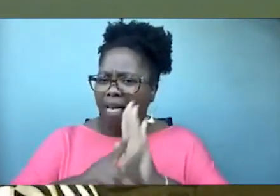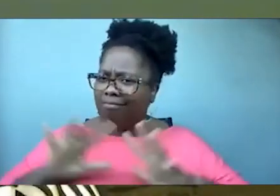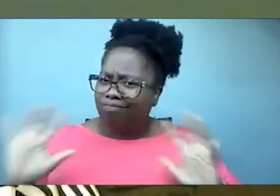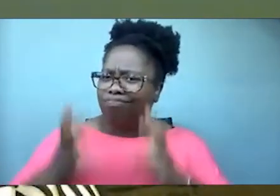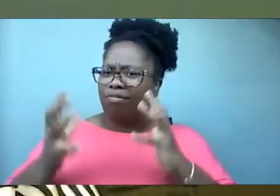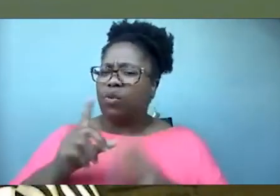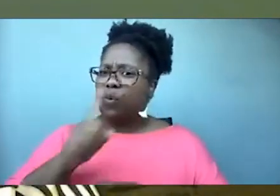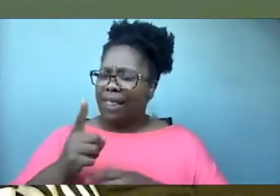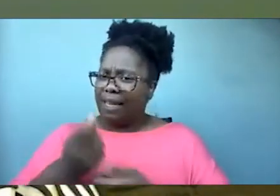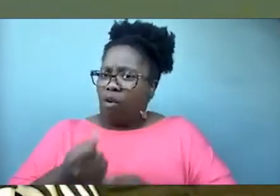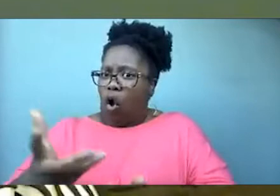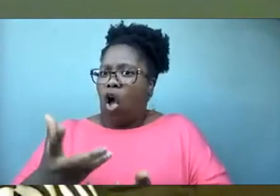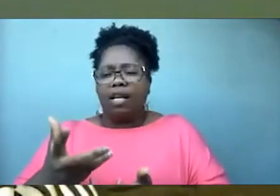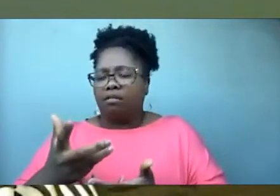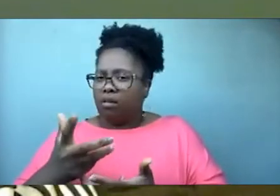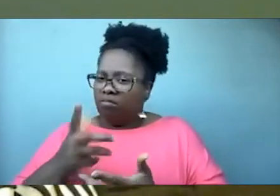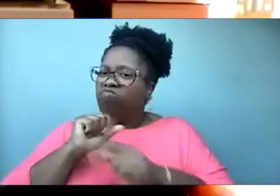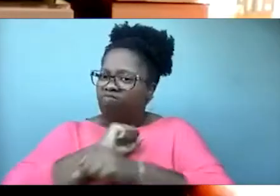injustice?